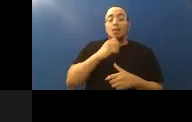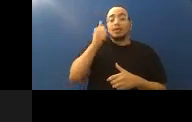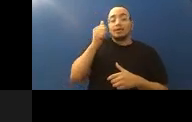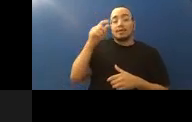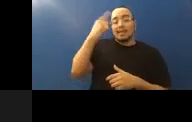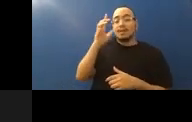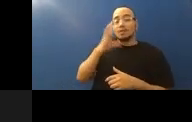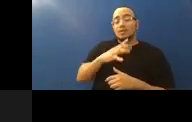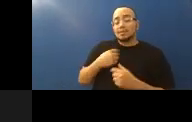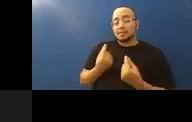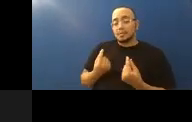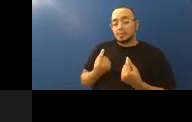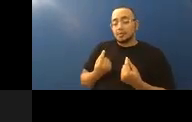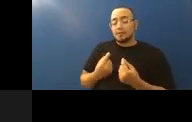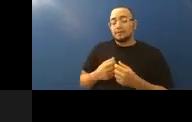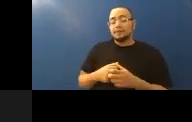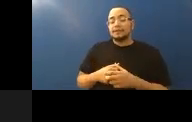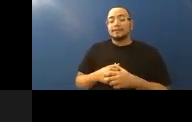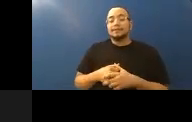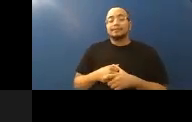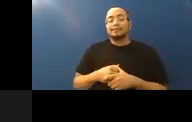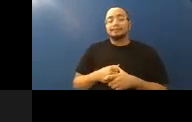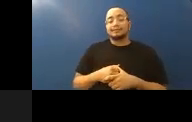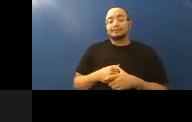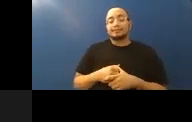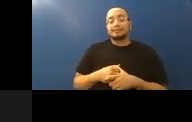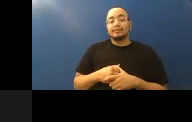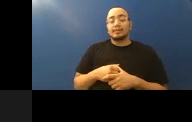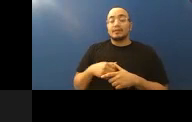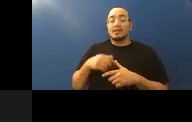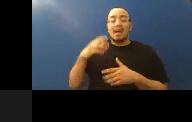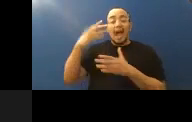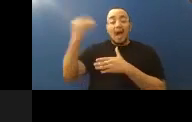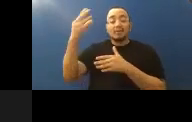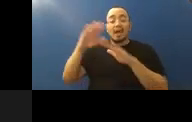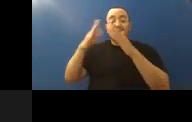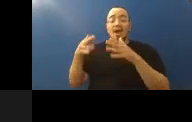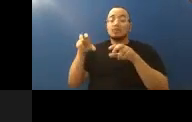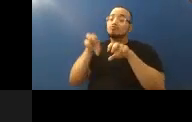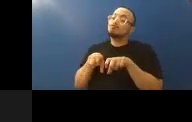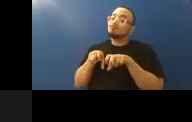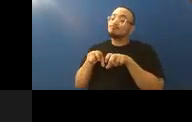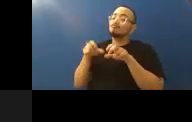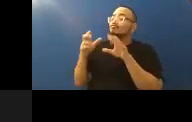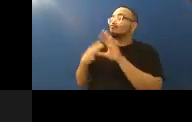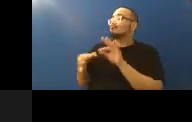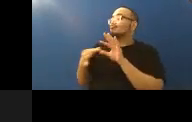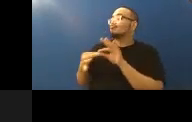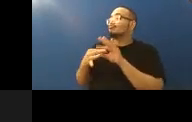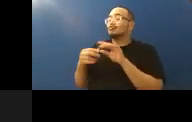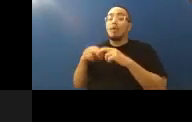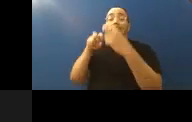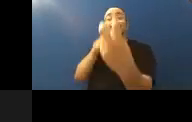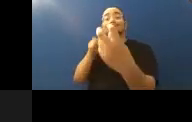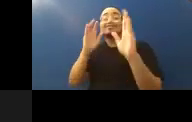right, in the community would just sit outside. You know, they'll be talking to each other from across the street, you